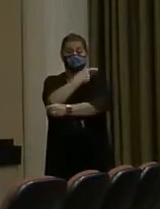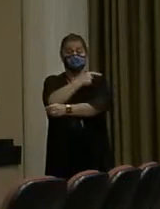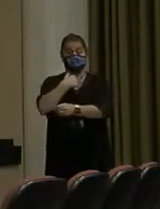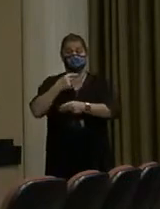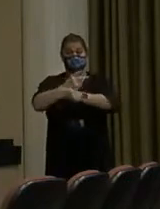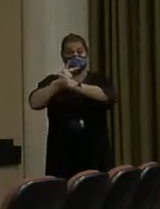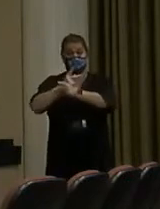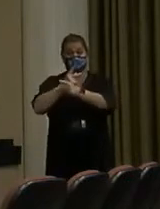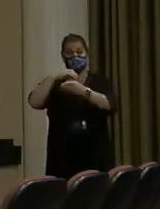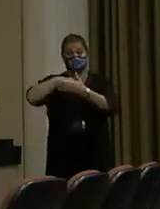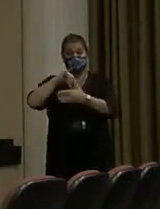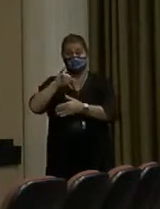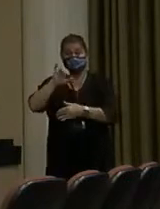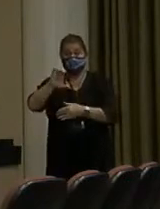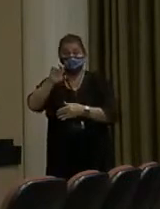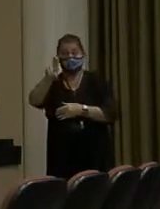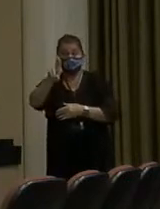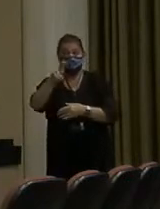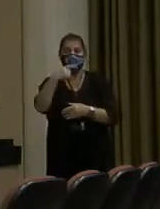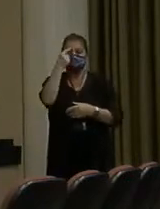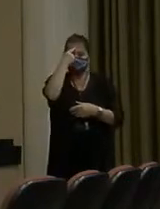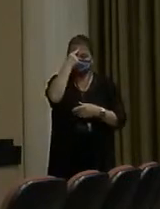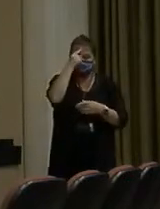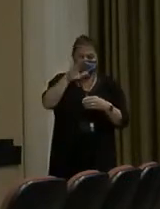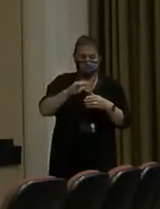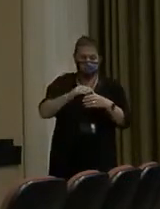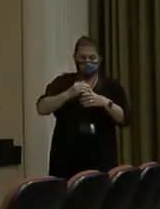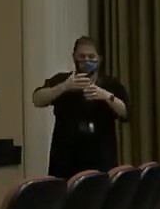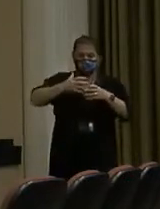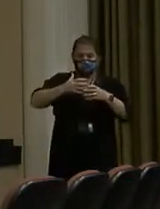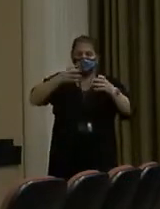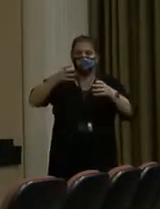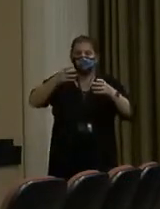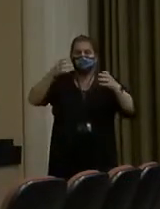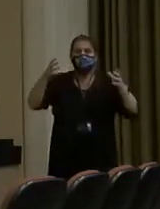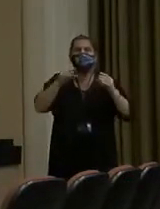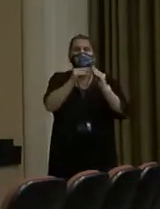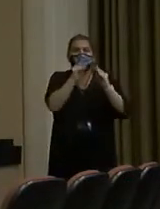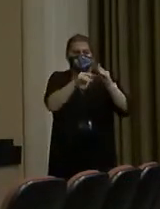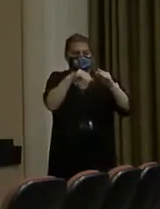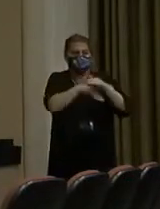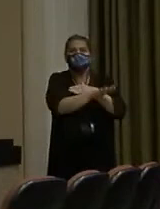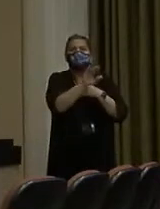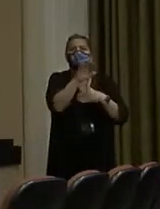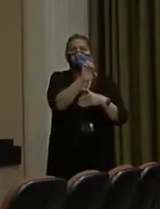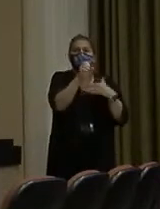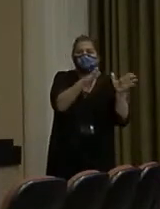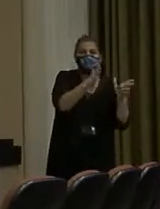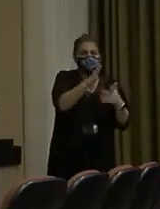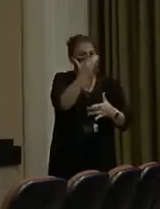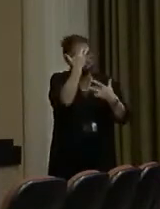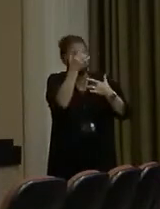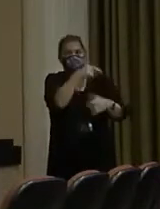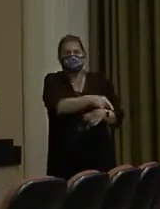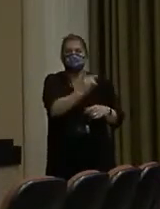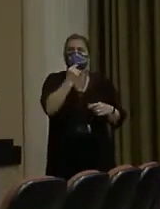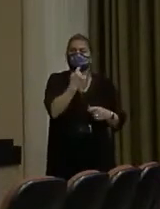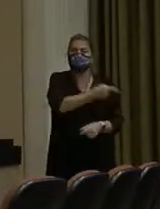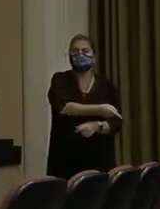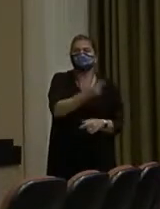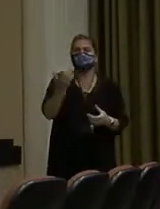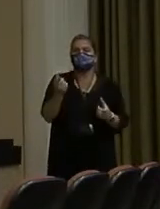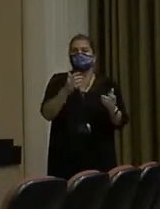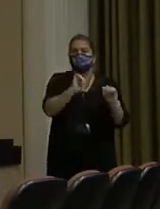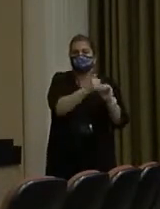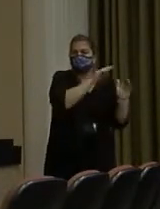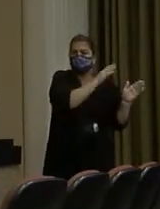I kept on thinking about that overload of patients that are coming into the emergency room that are so critically ill also. And how is it,